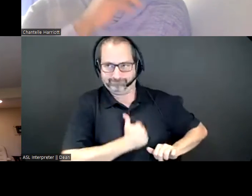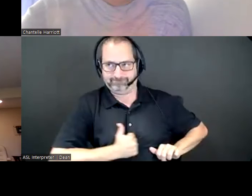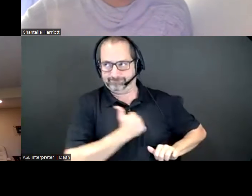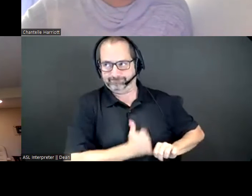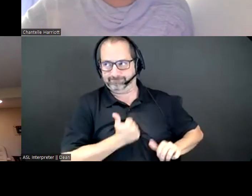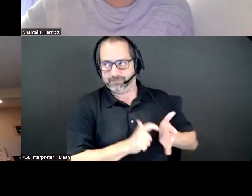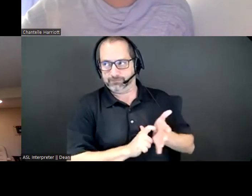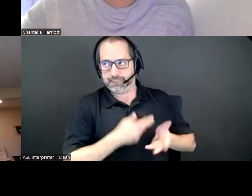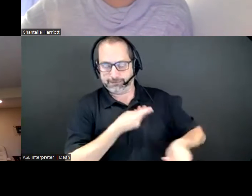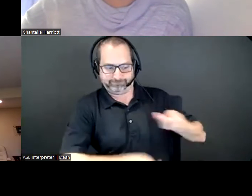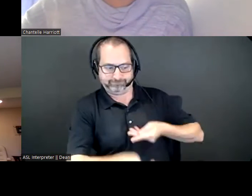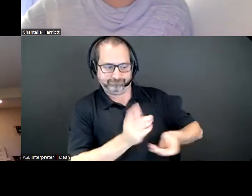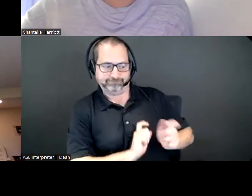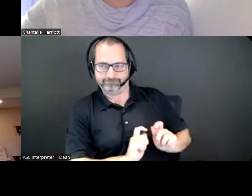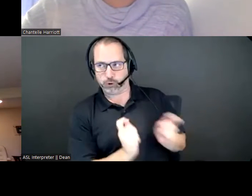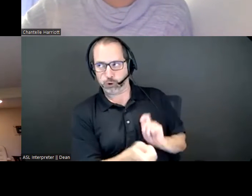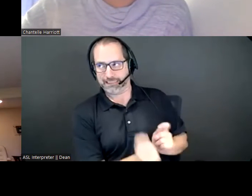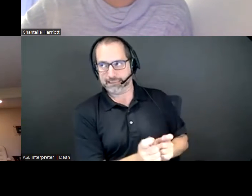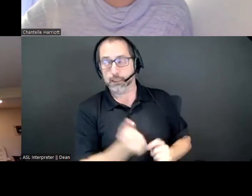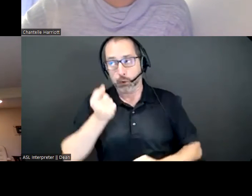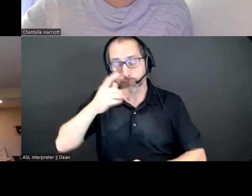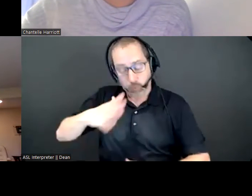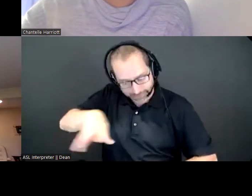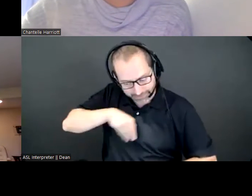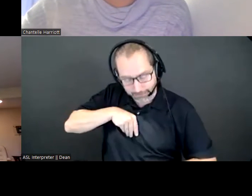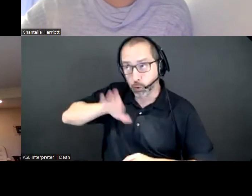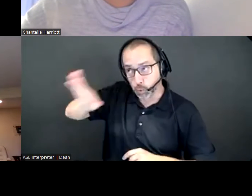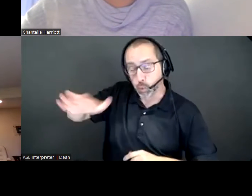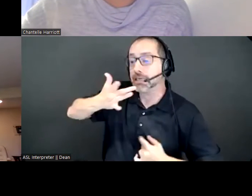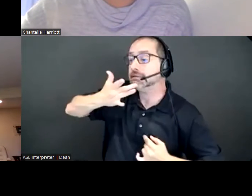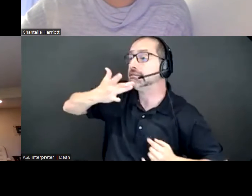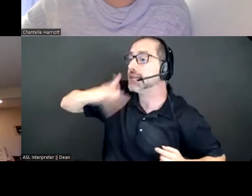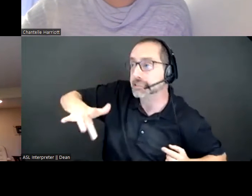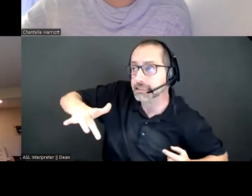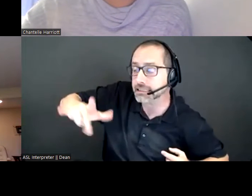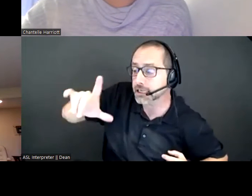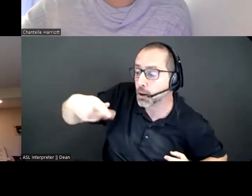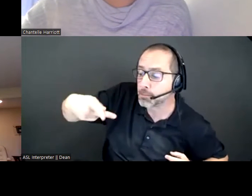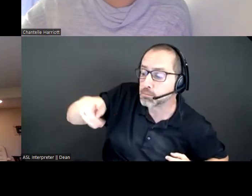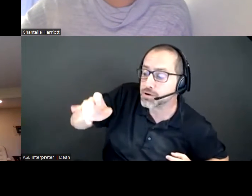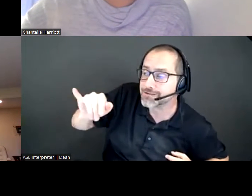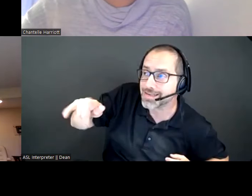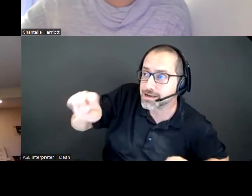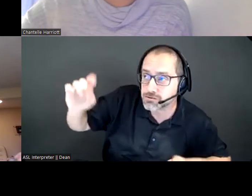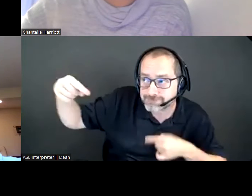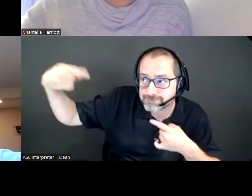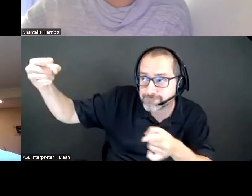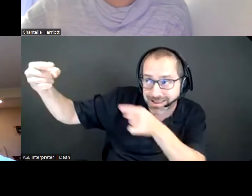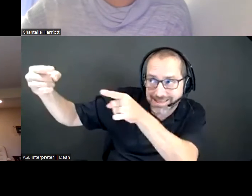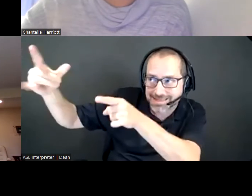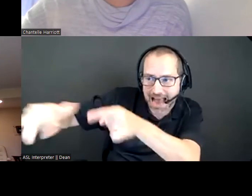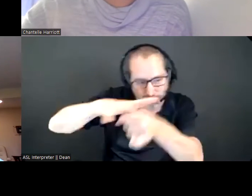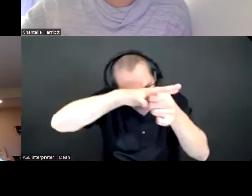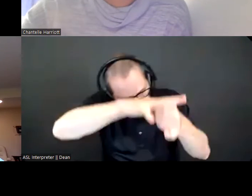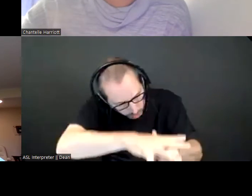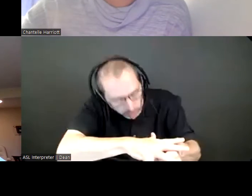acknowledge that your privilege is oppressing not only First Nations persons, but every other who is not